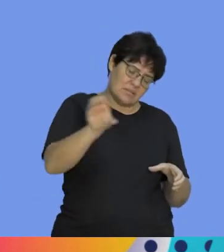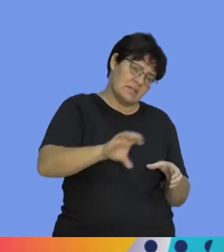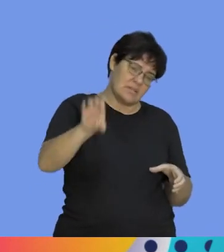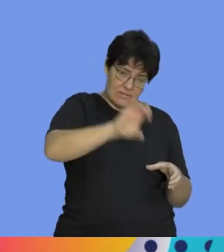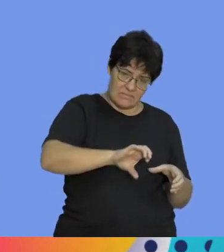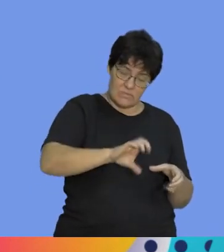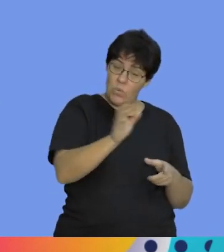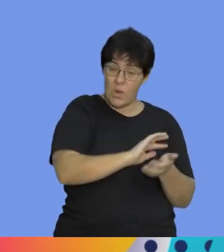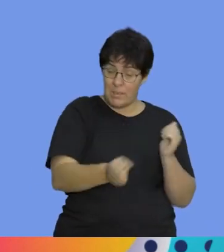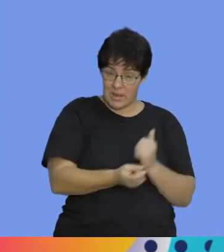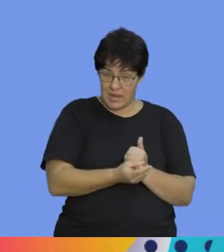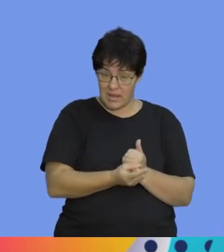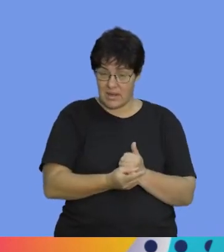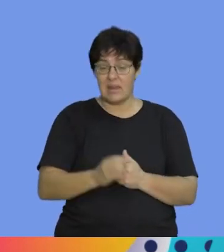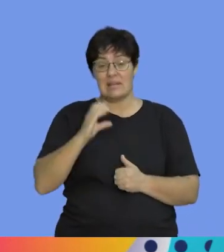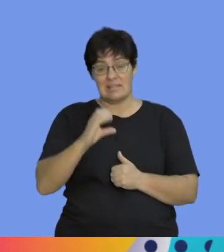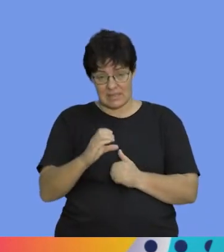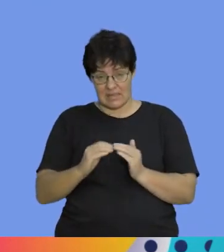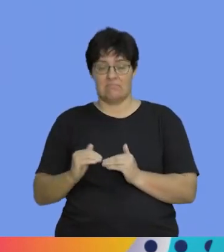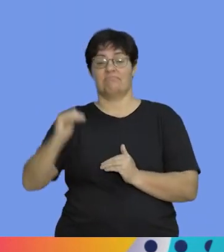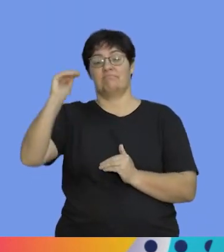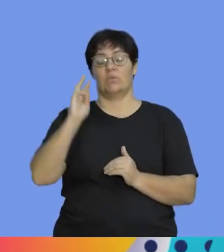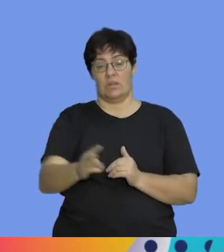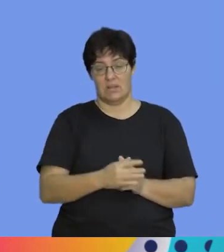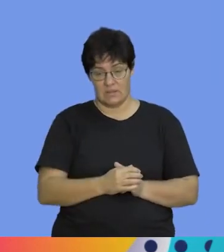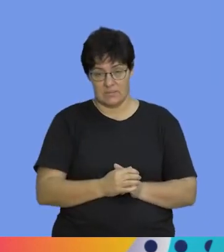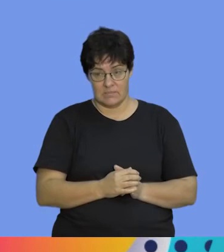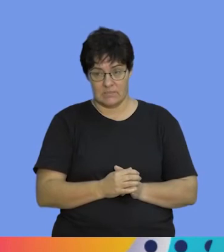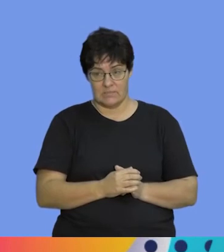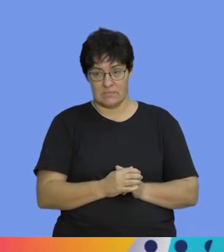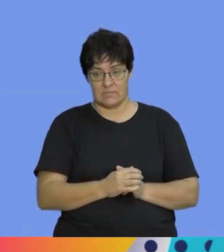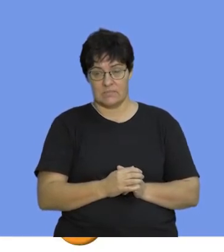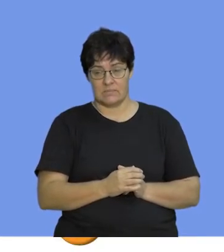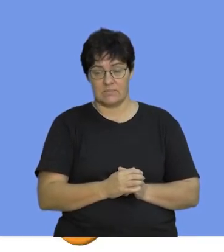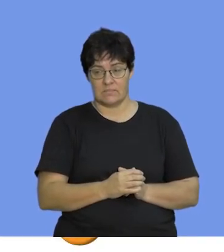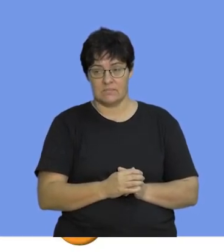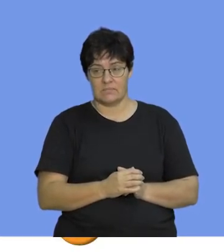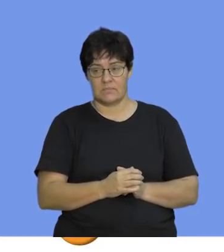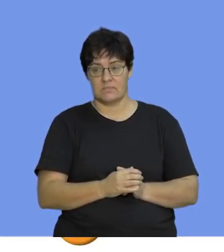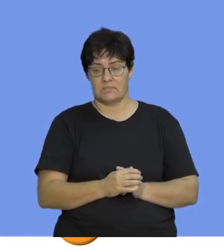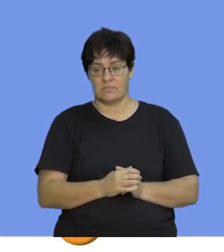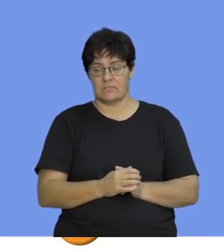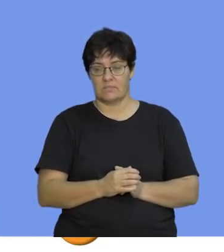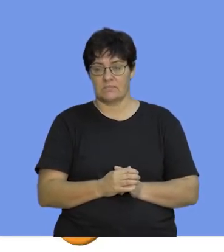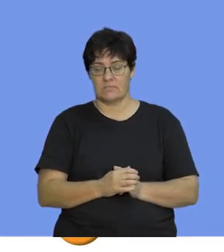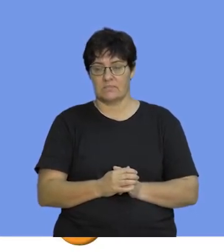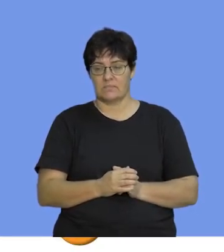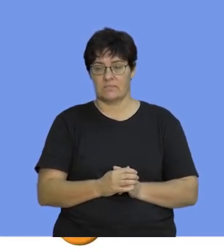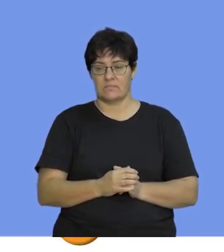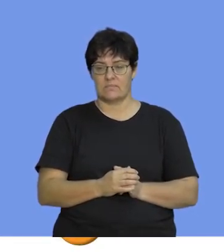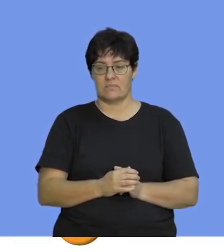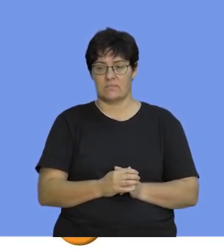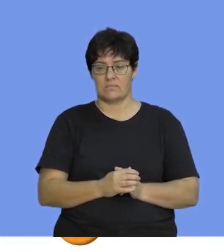solid particles, what happens? The concentration is going to increase. Okay, this is what we can actually change that and